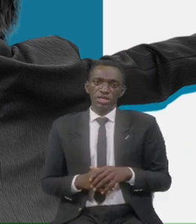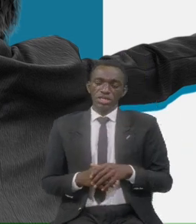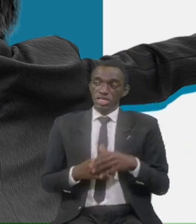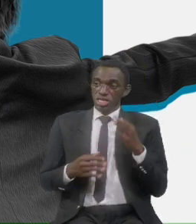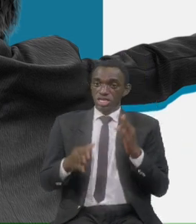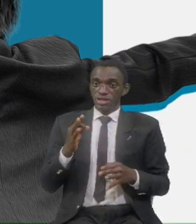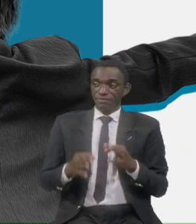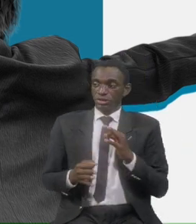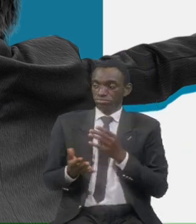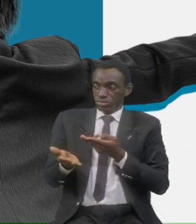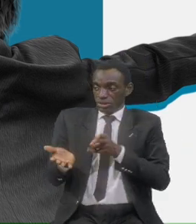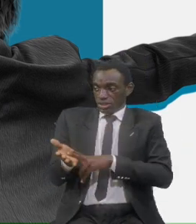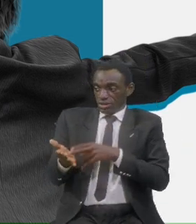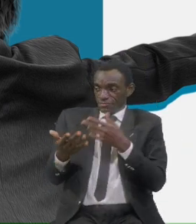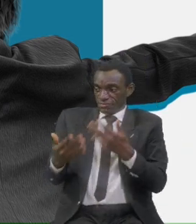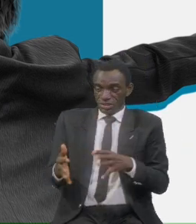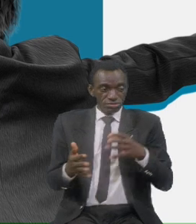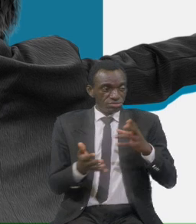the job has been done.